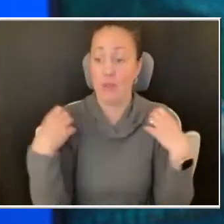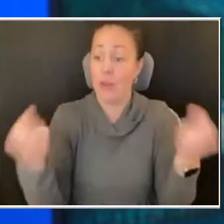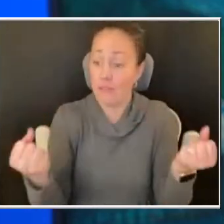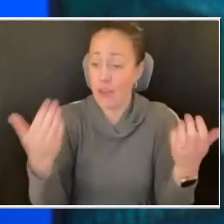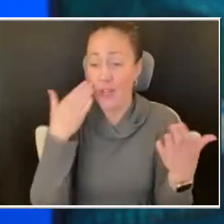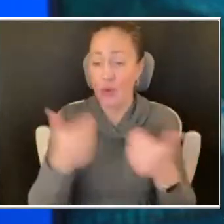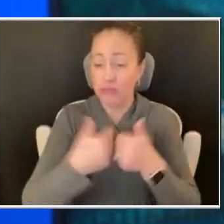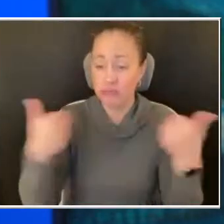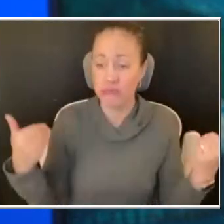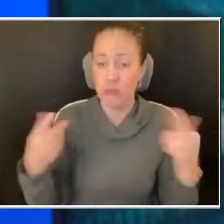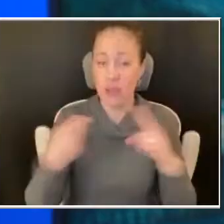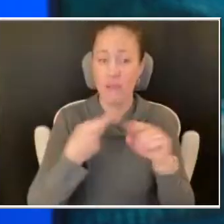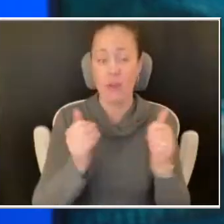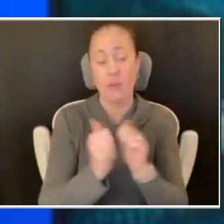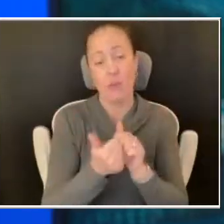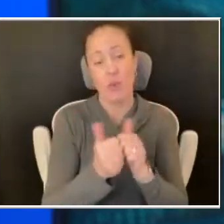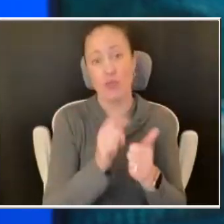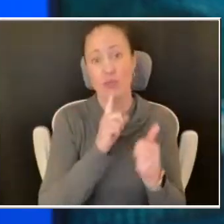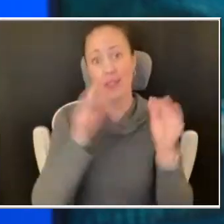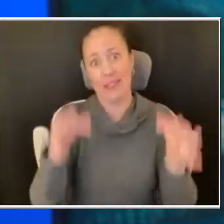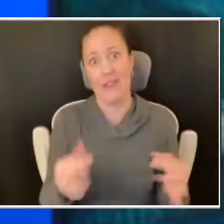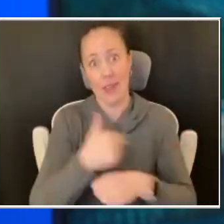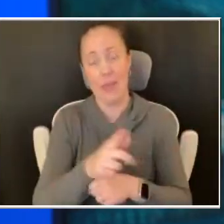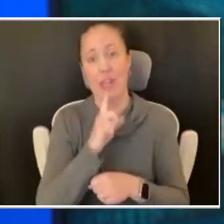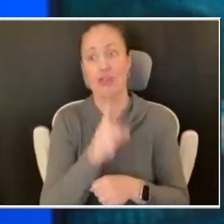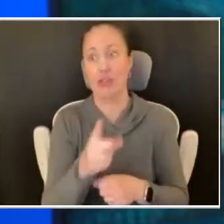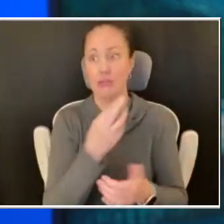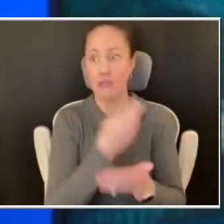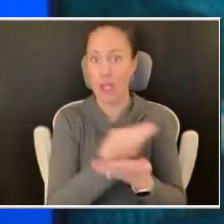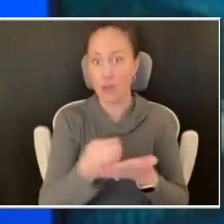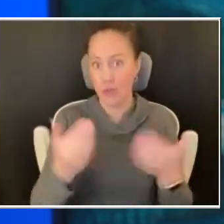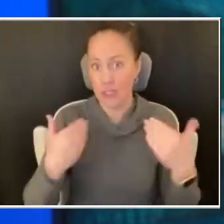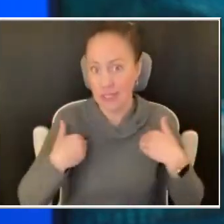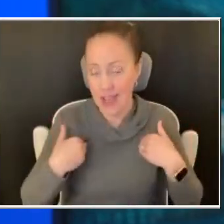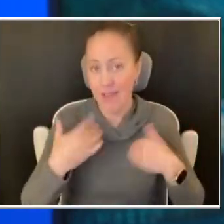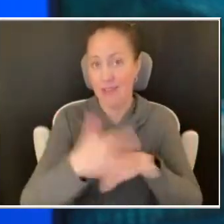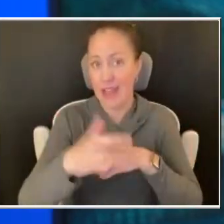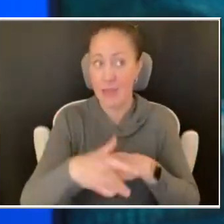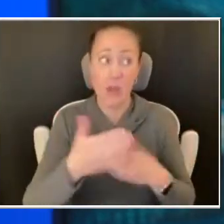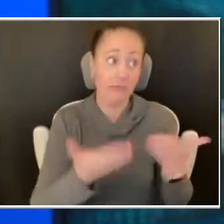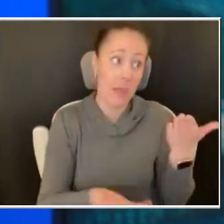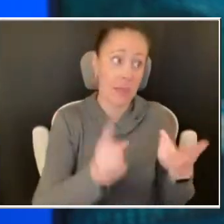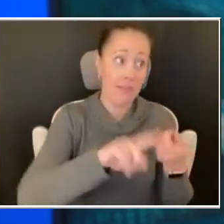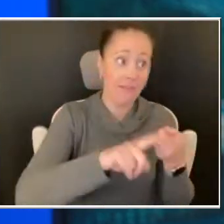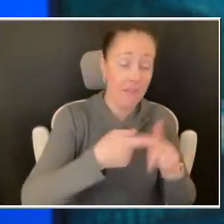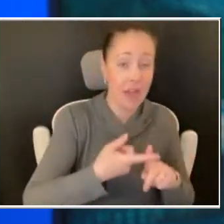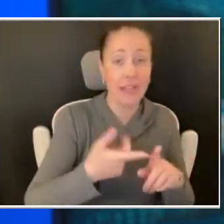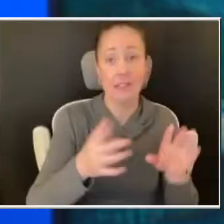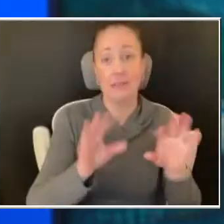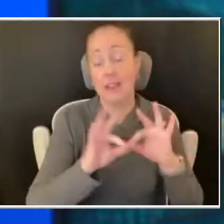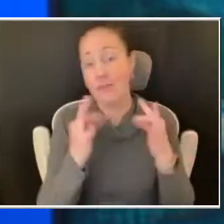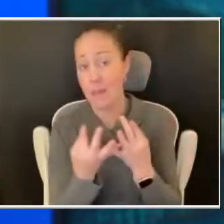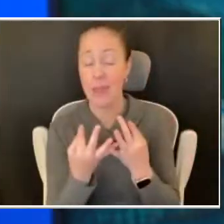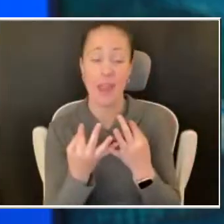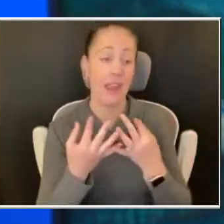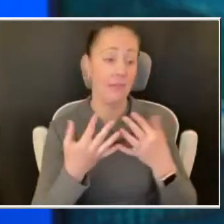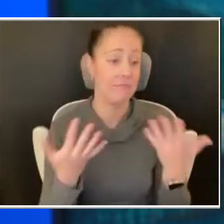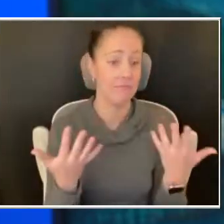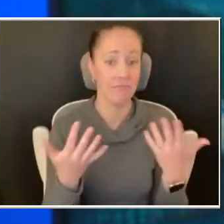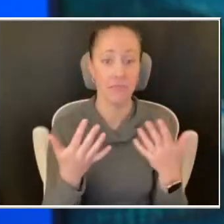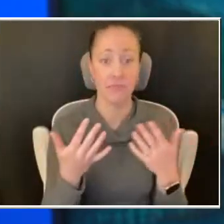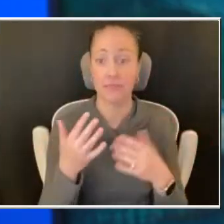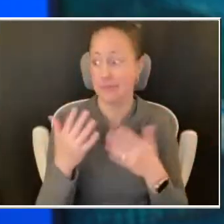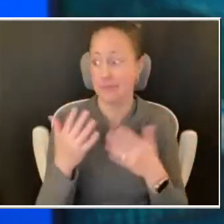say definitely surrounding yourself with resources, whether that's friends, family, like systems here at the health